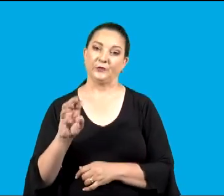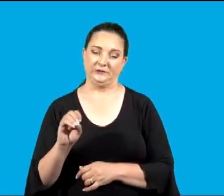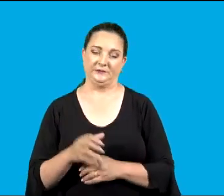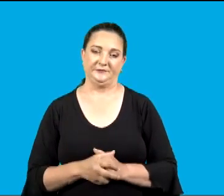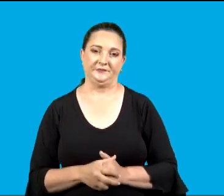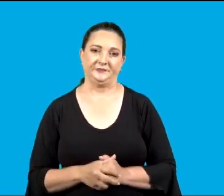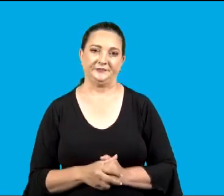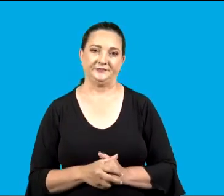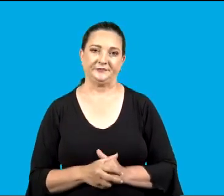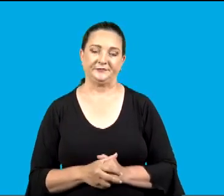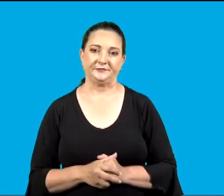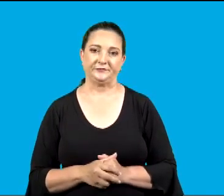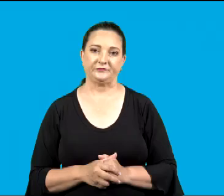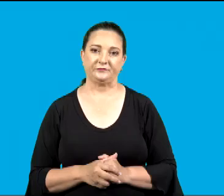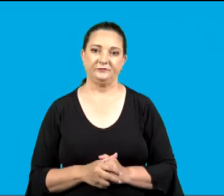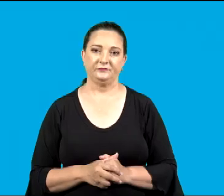4,840.